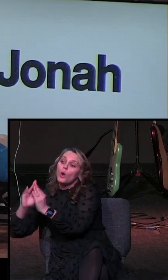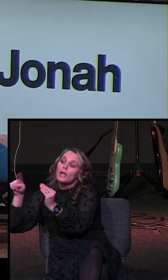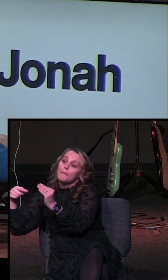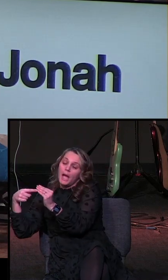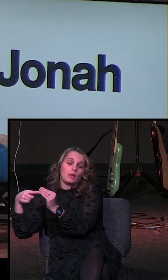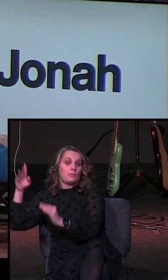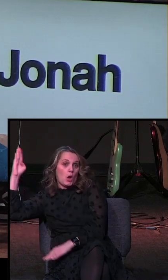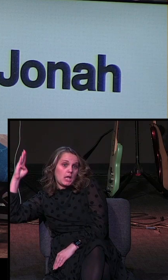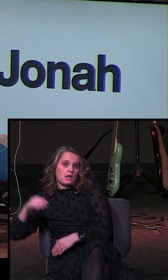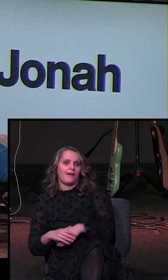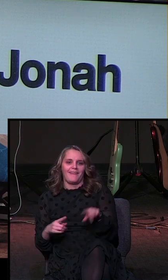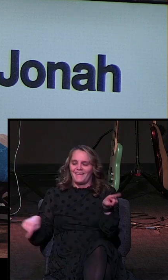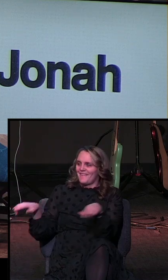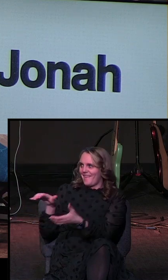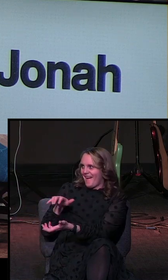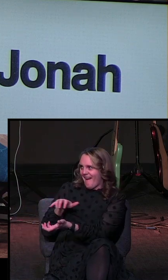Which is always like her,